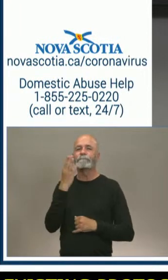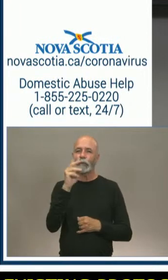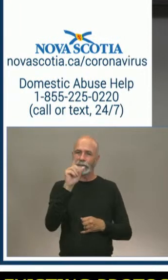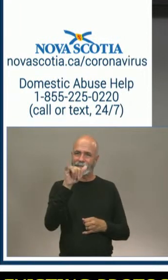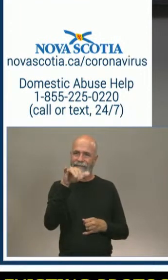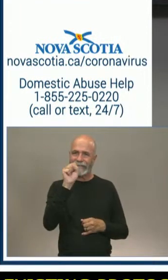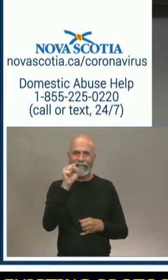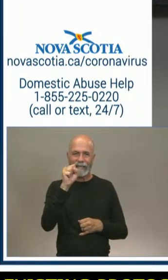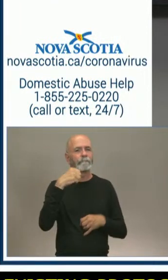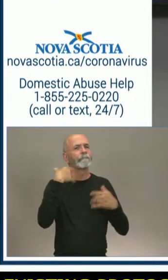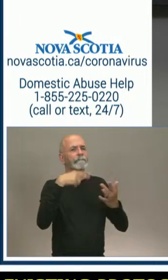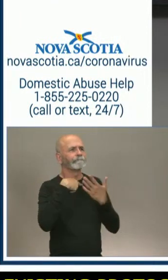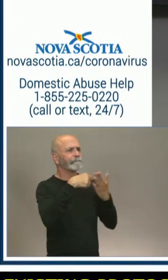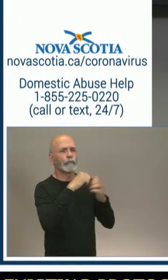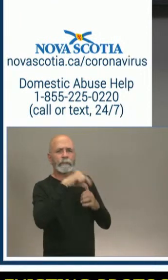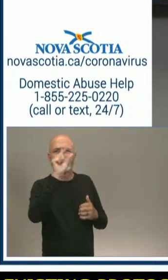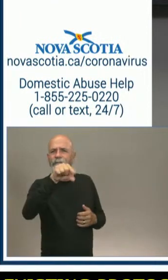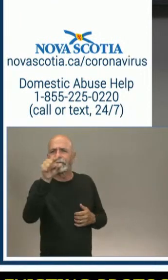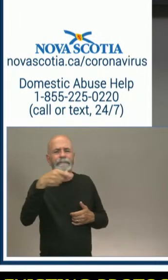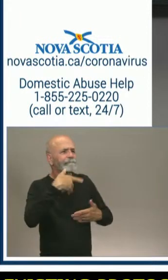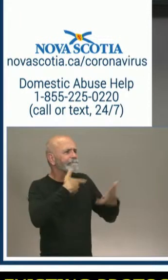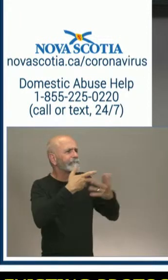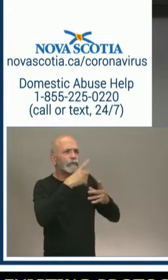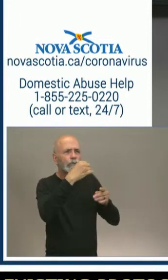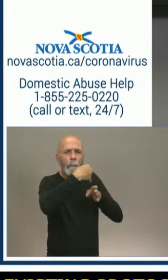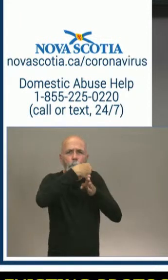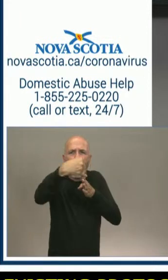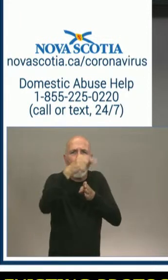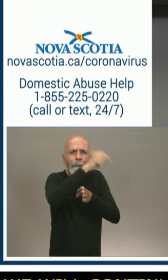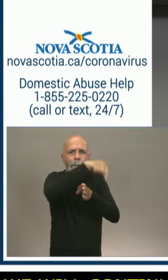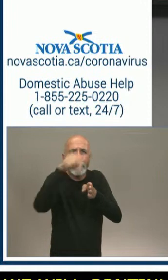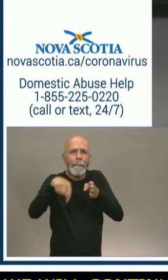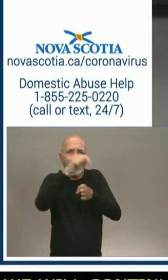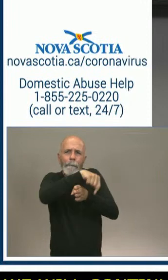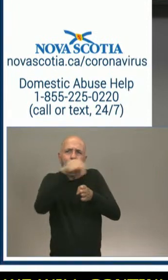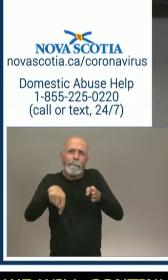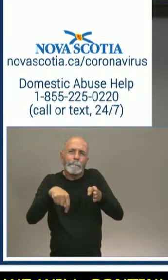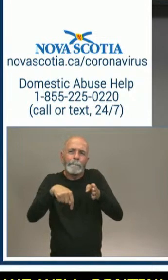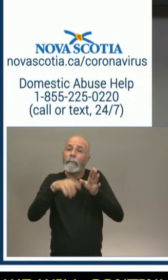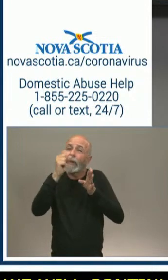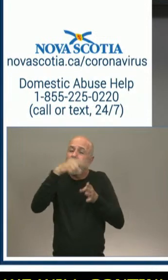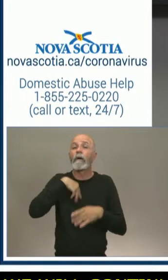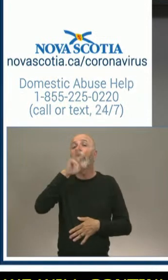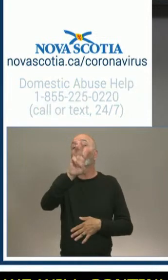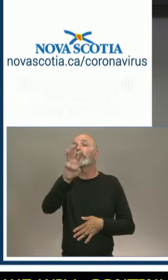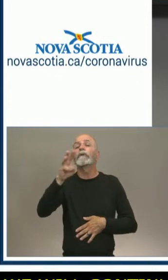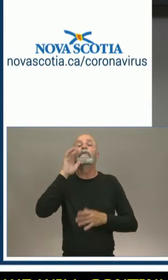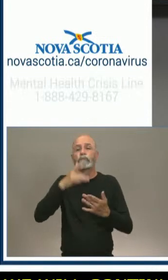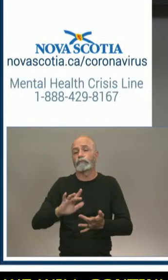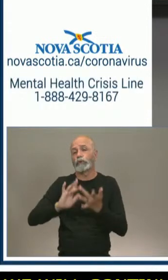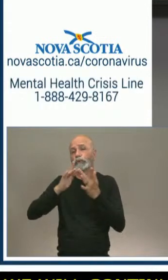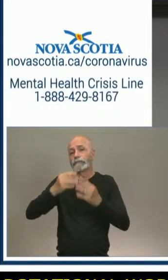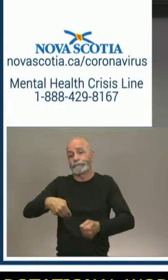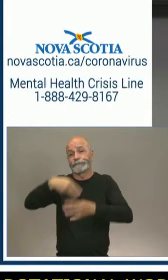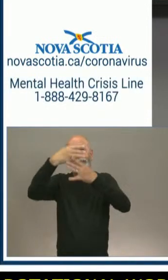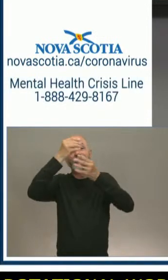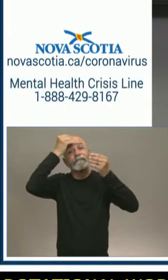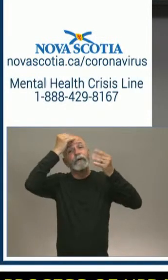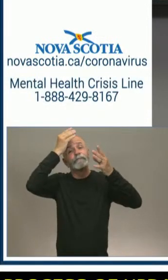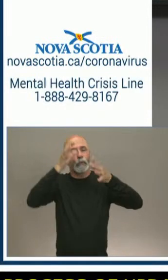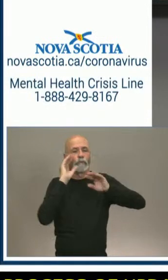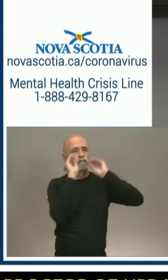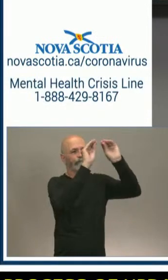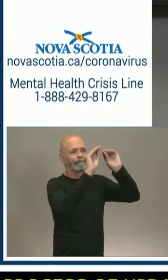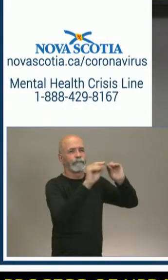coming days, and we're in the process of updating our website with more information as well. In the meantime, if